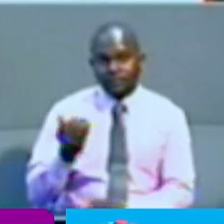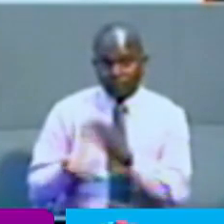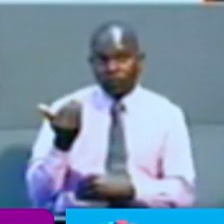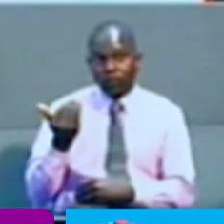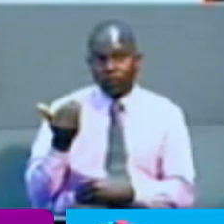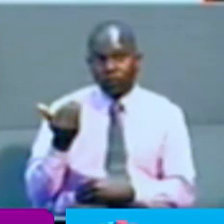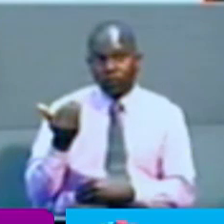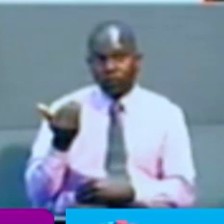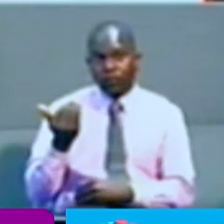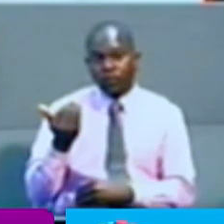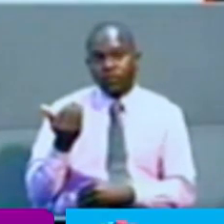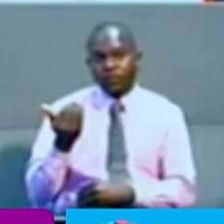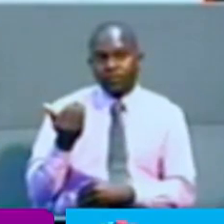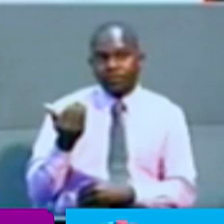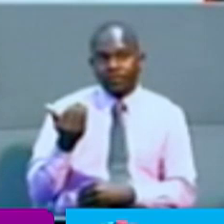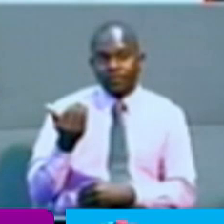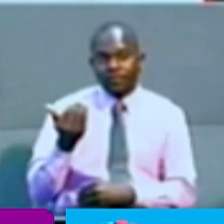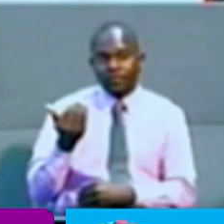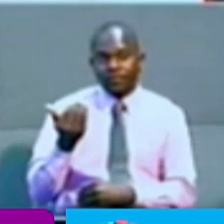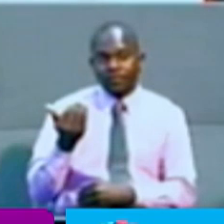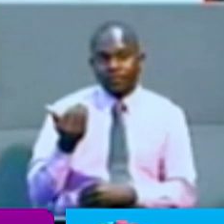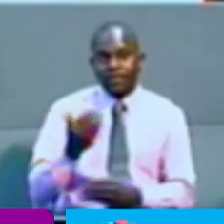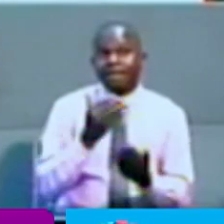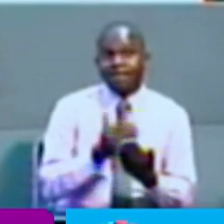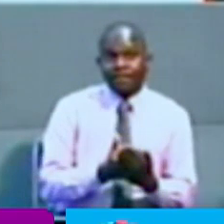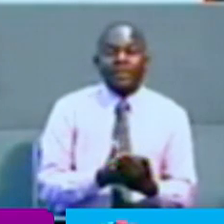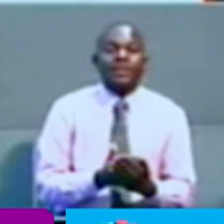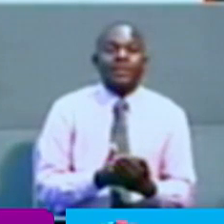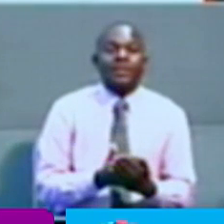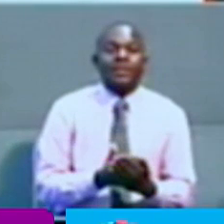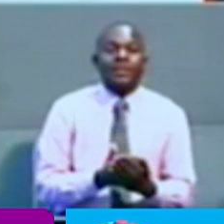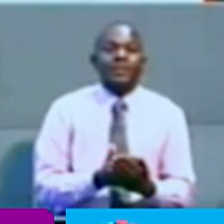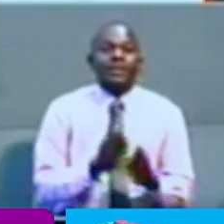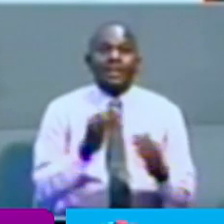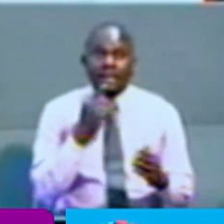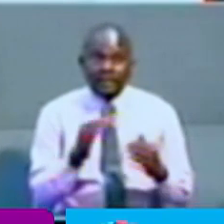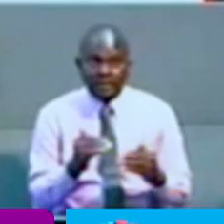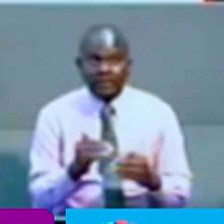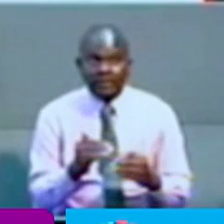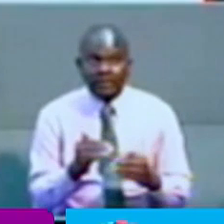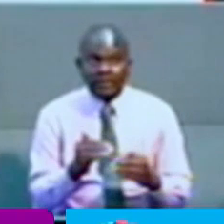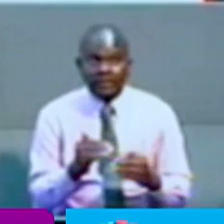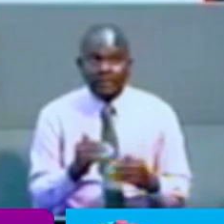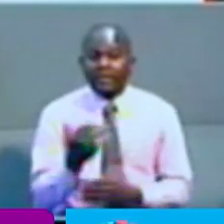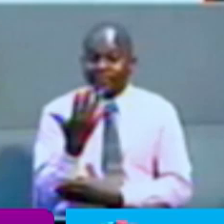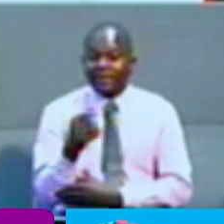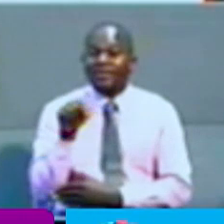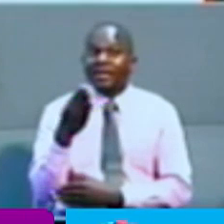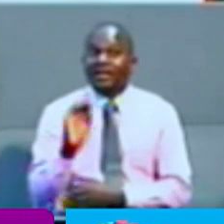za usiku. But because of the anglicization, we now, I said at 5:30 in the morning. Can you imagine?